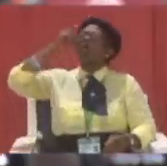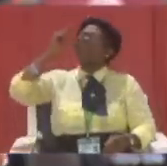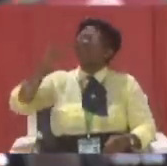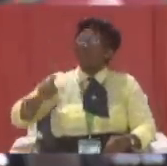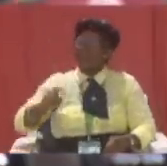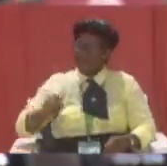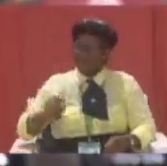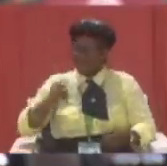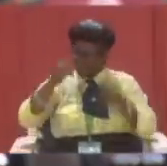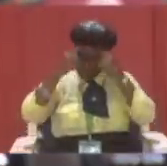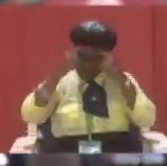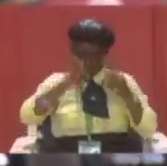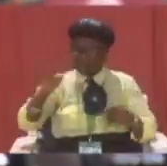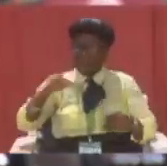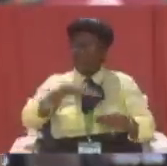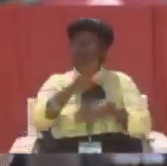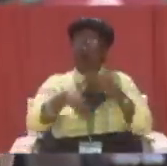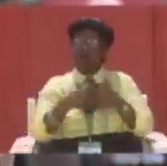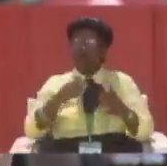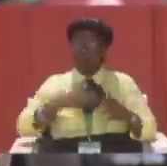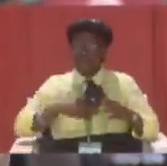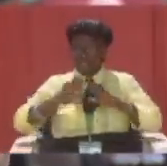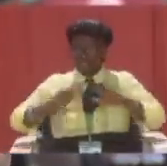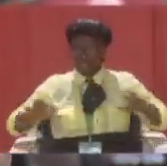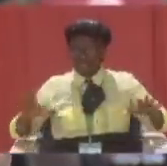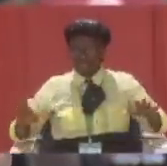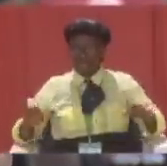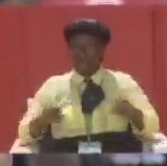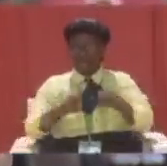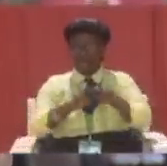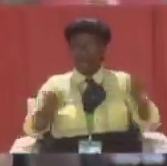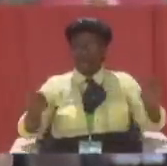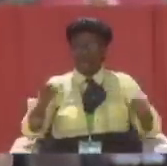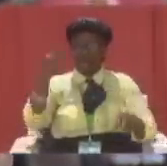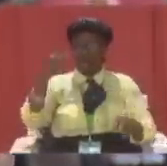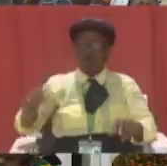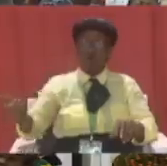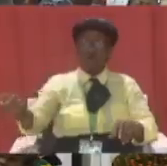children, none of you will end small.